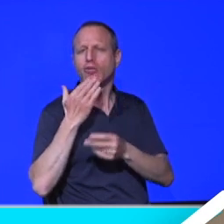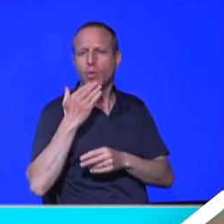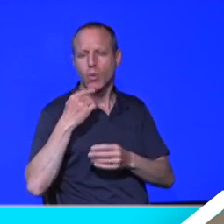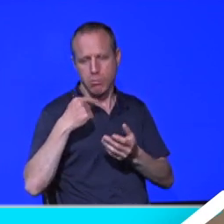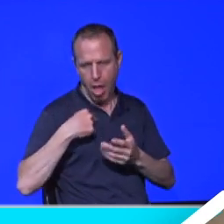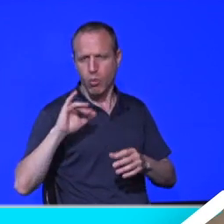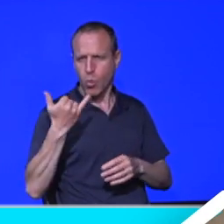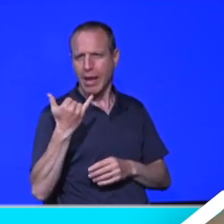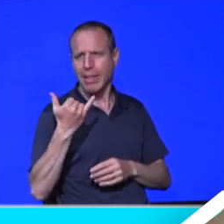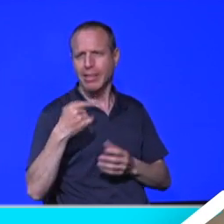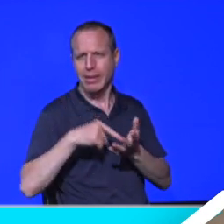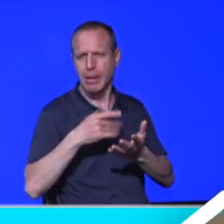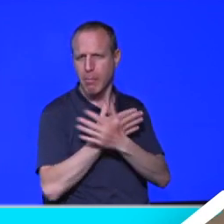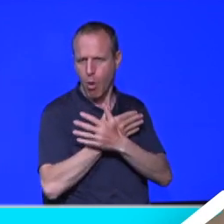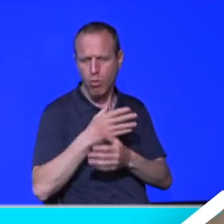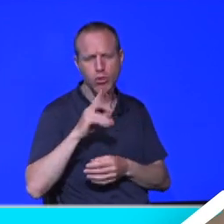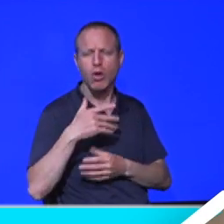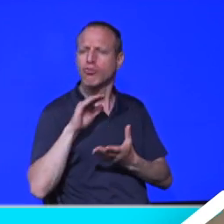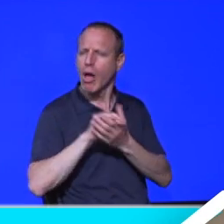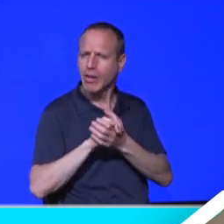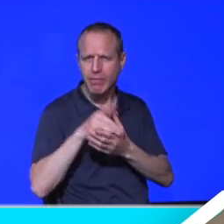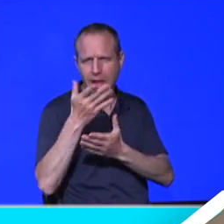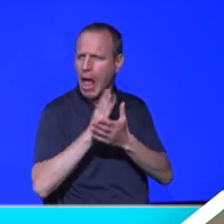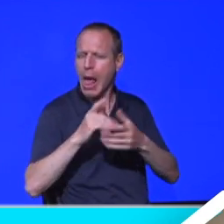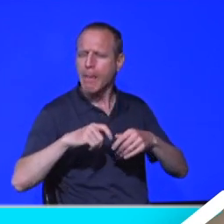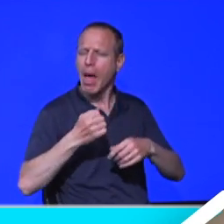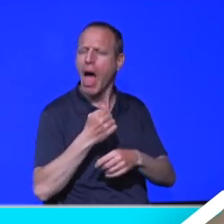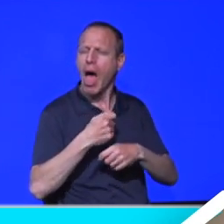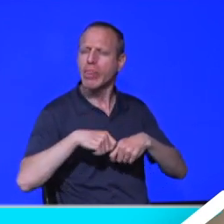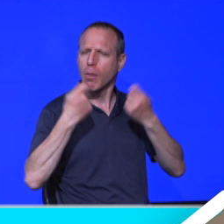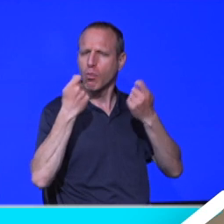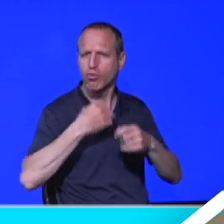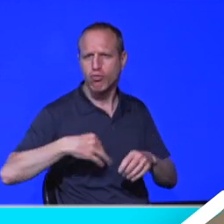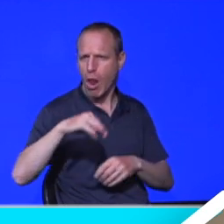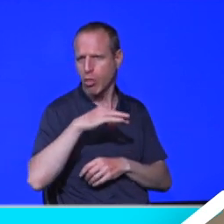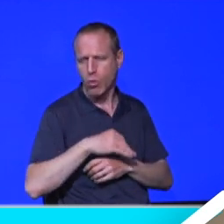Morocco, I have a lot of friends and it's a part of our culture. And